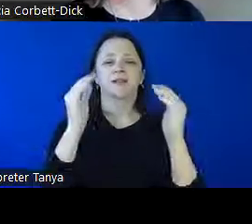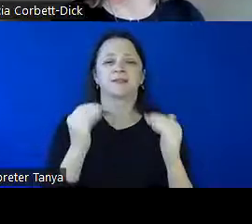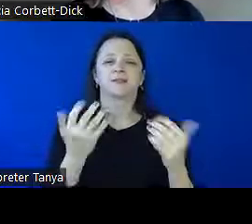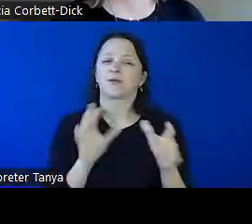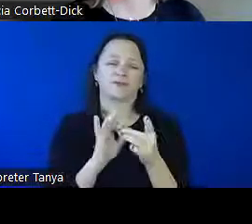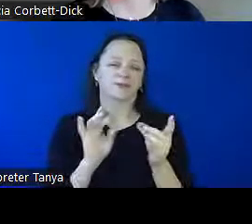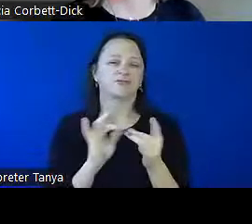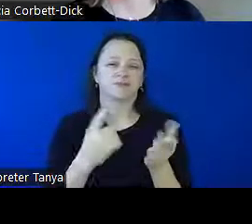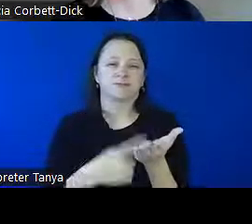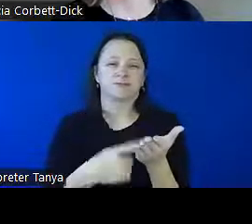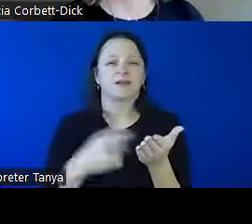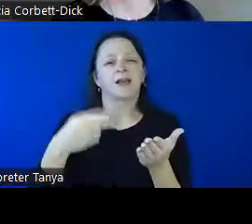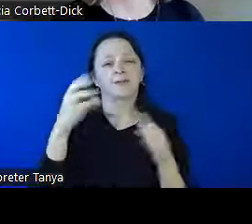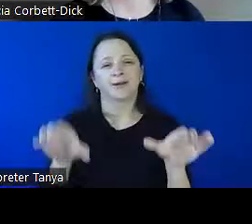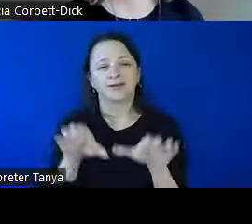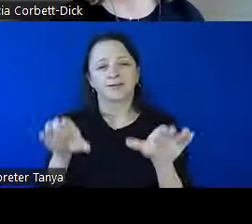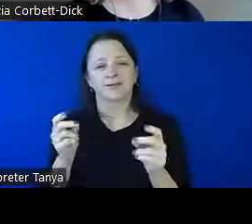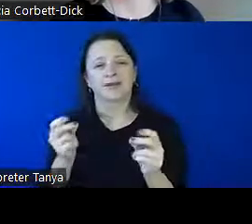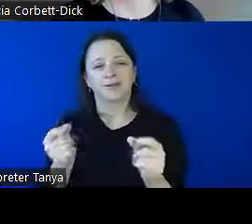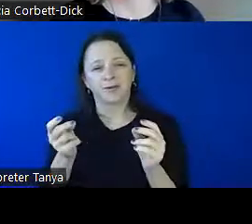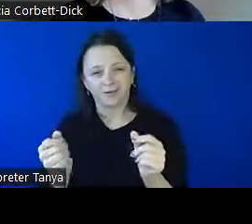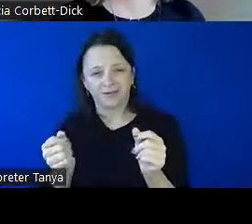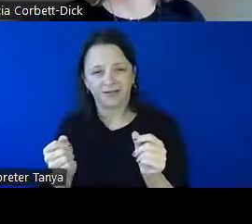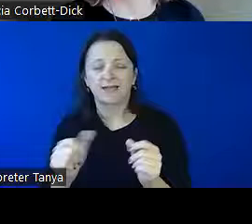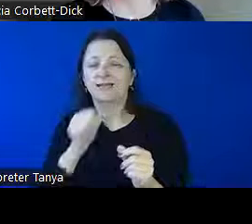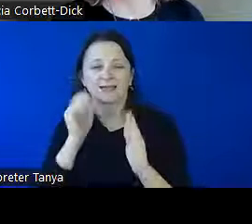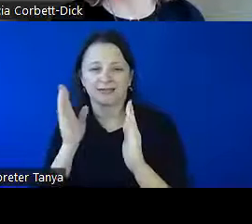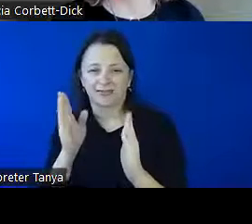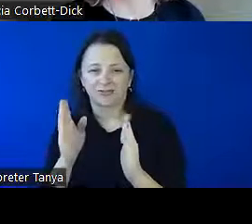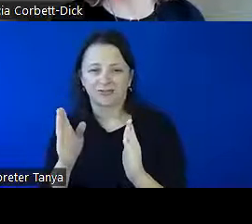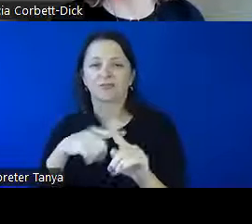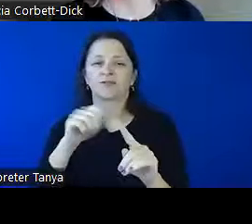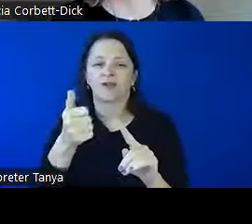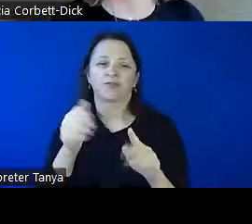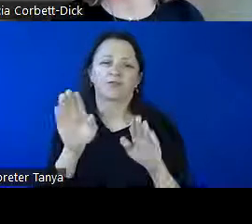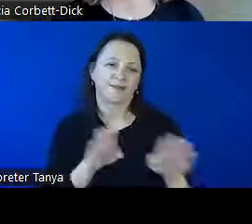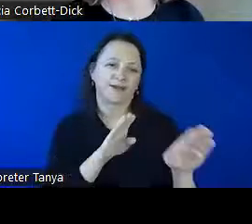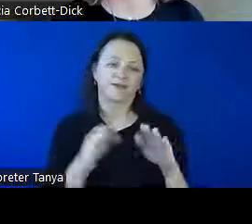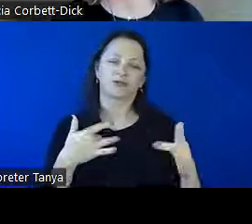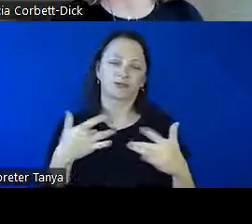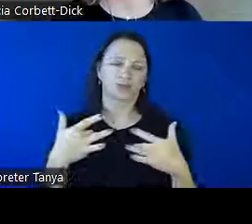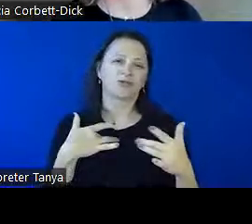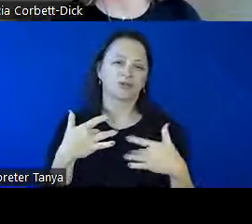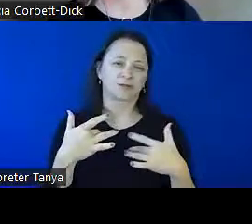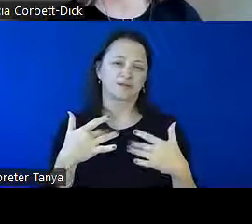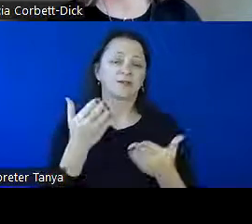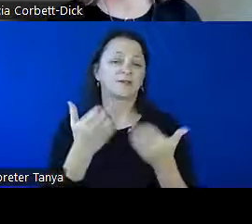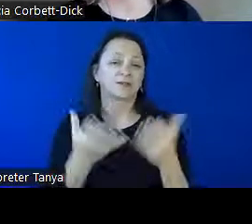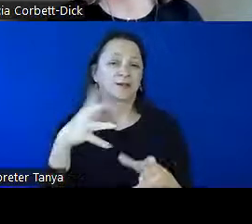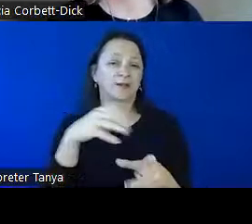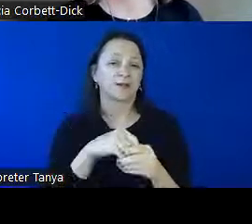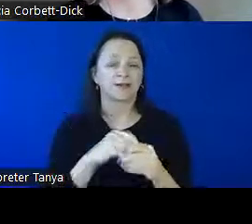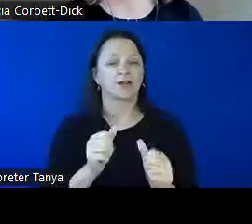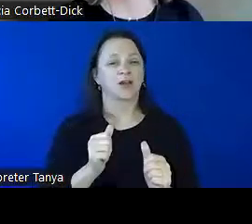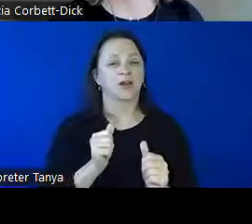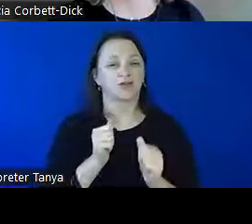about, the hyperactivity, impulsivity, inattention, and other behavioral concerns that might include